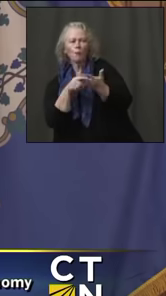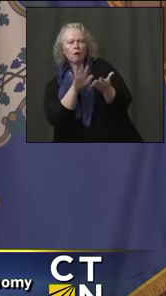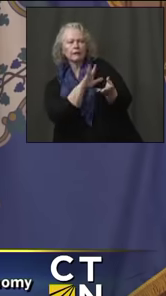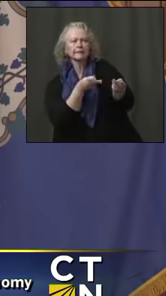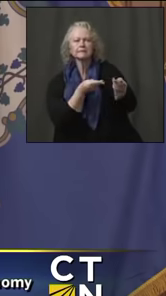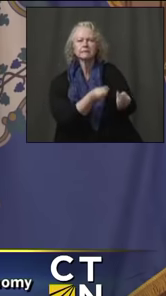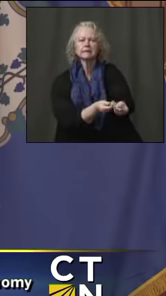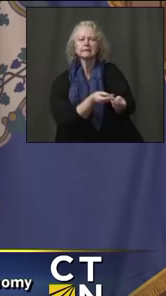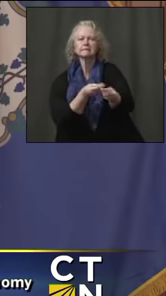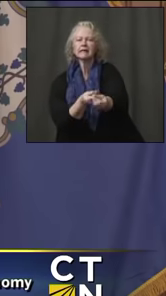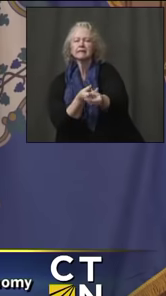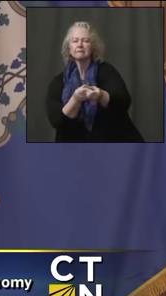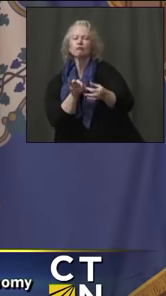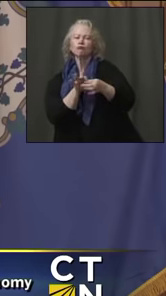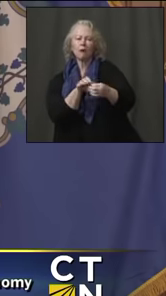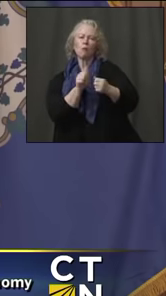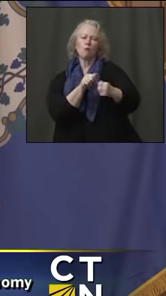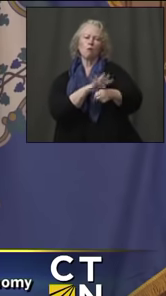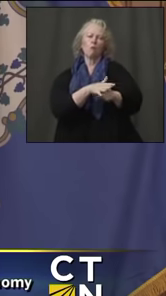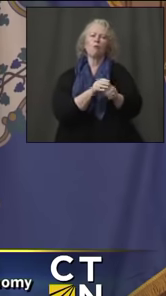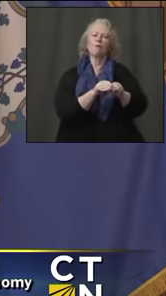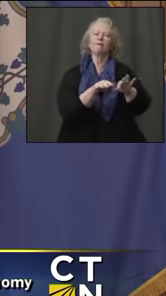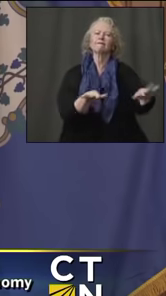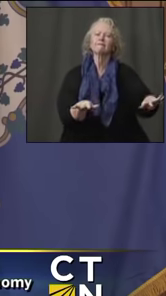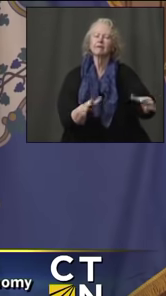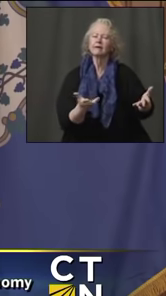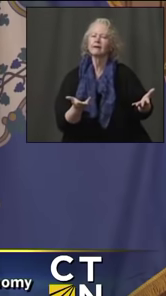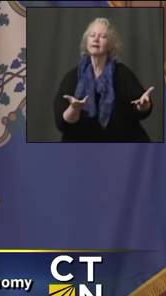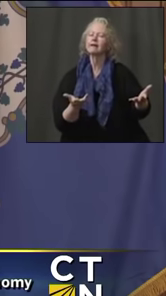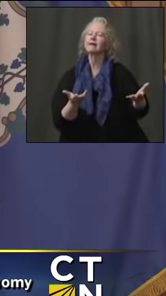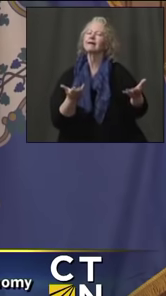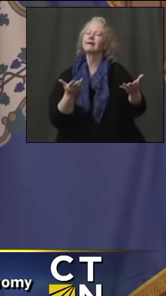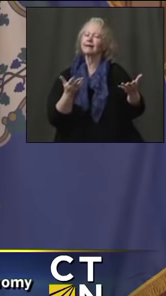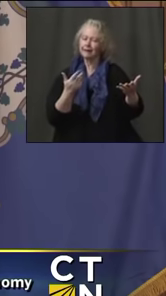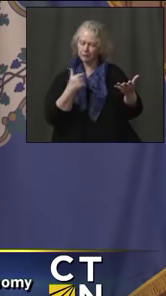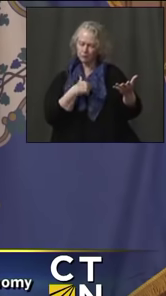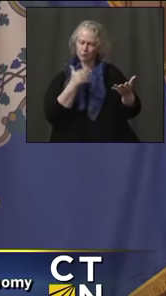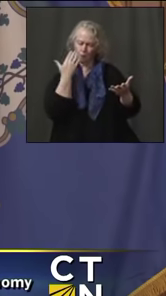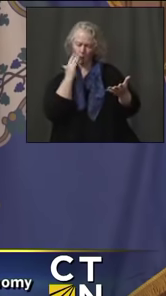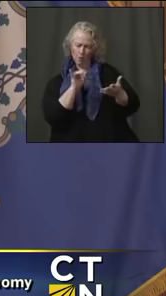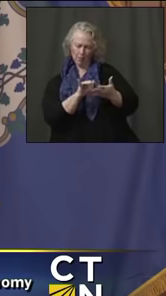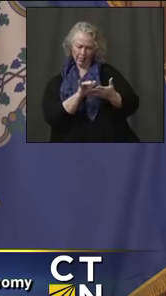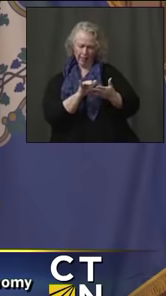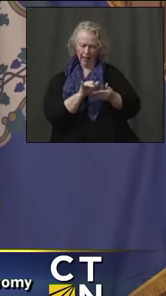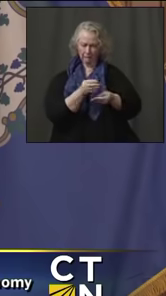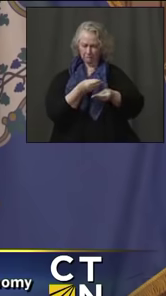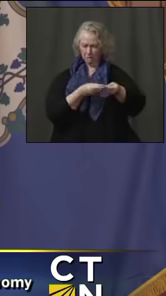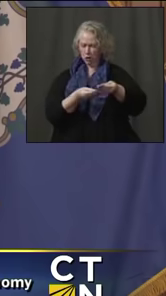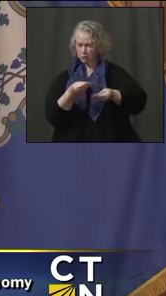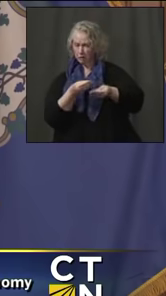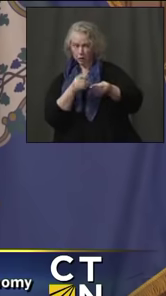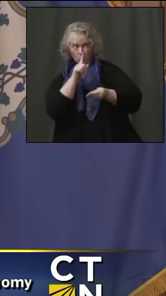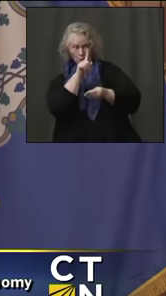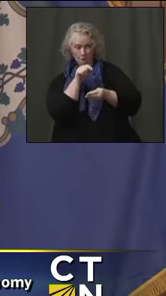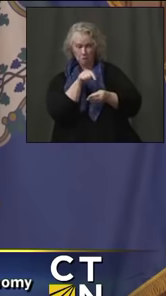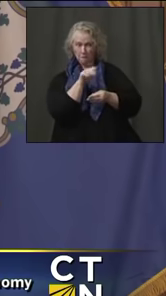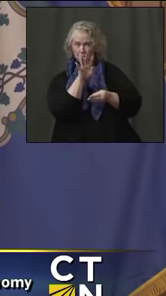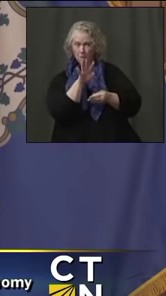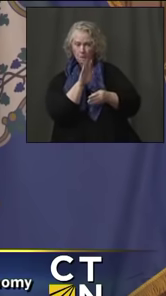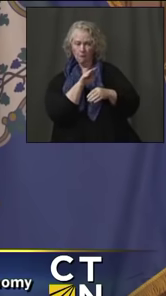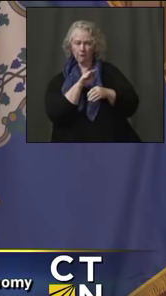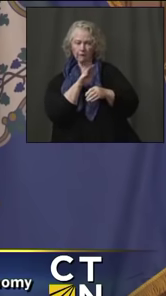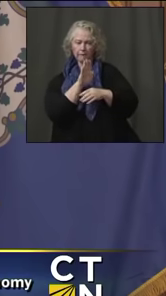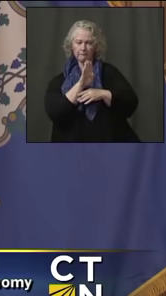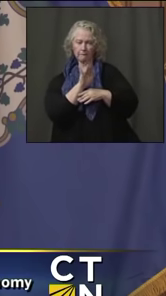expenses have been, as well. We've got a preliminary budget on what we can do with that $1.4 billion, and we're trying to